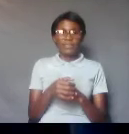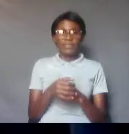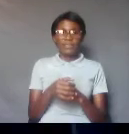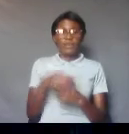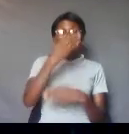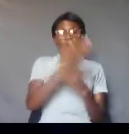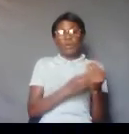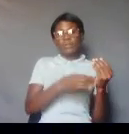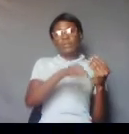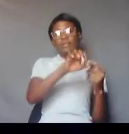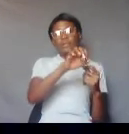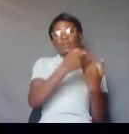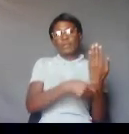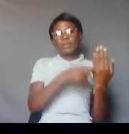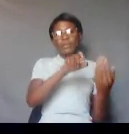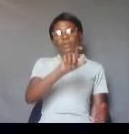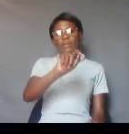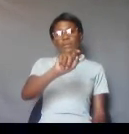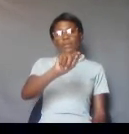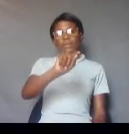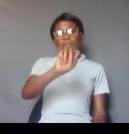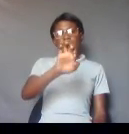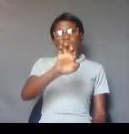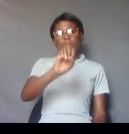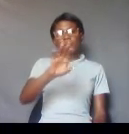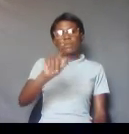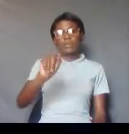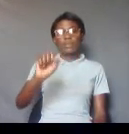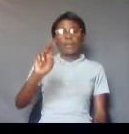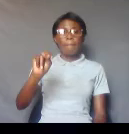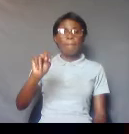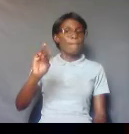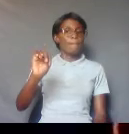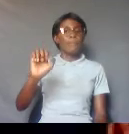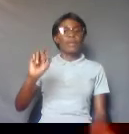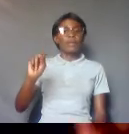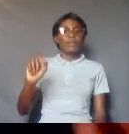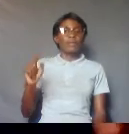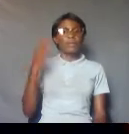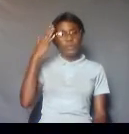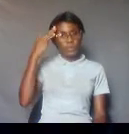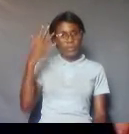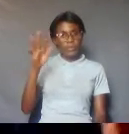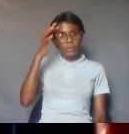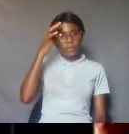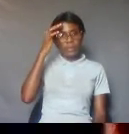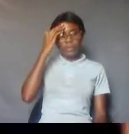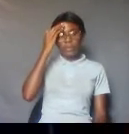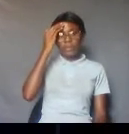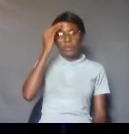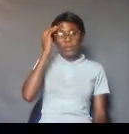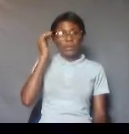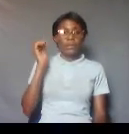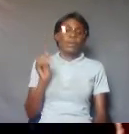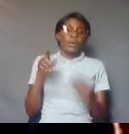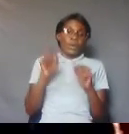conversation. Just a brief in background about myself. I'm a person living with